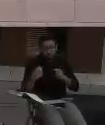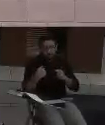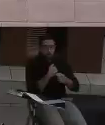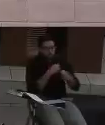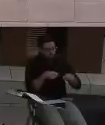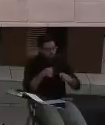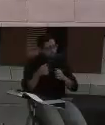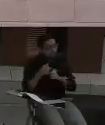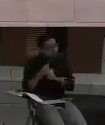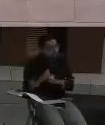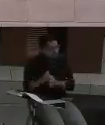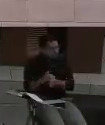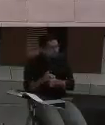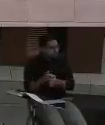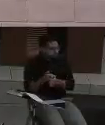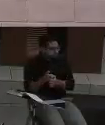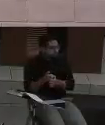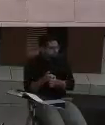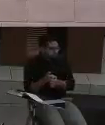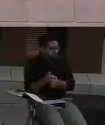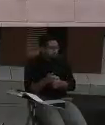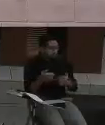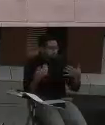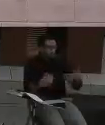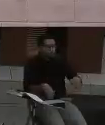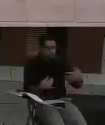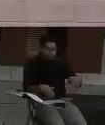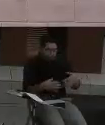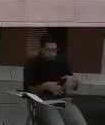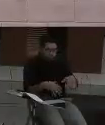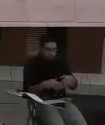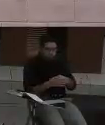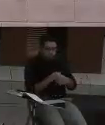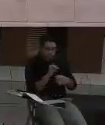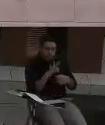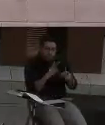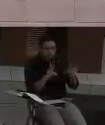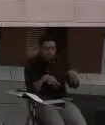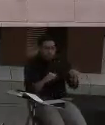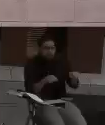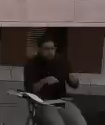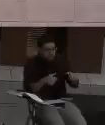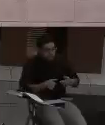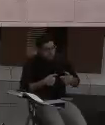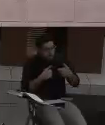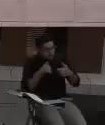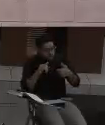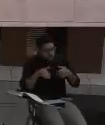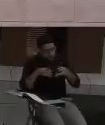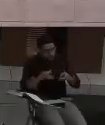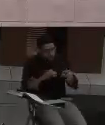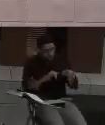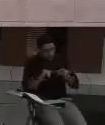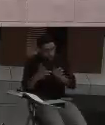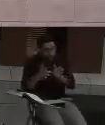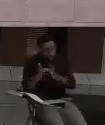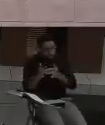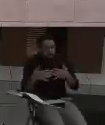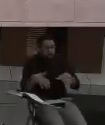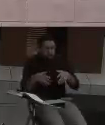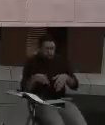community. It takes a person of great power to actually break the cycle of violence. It